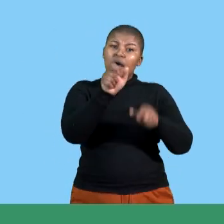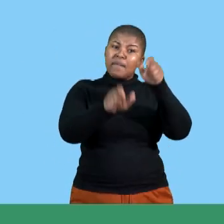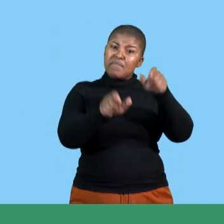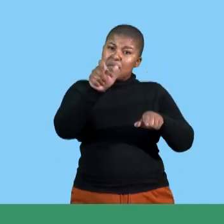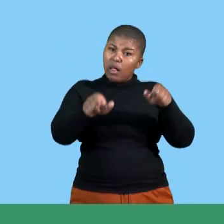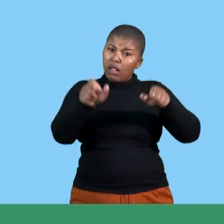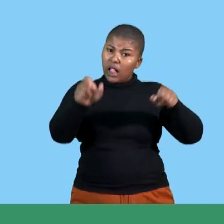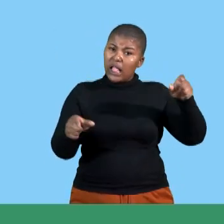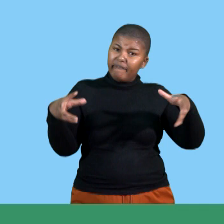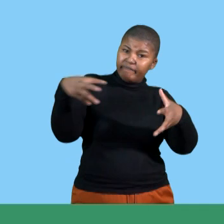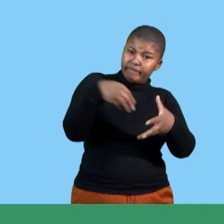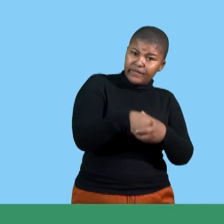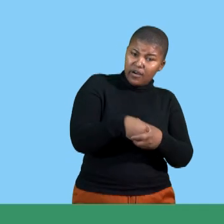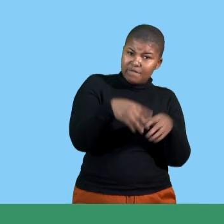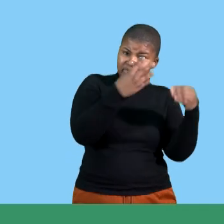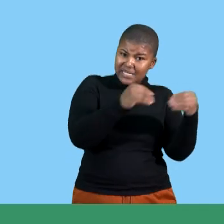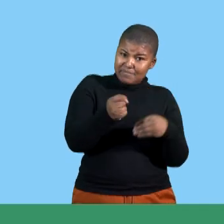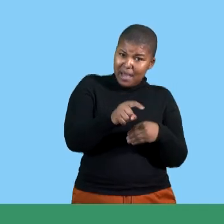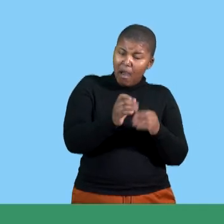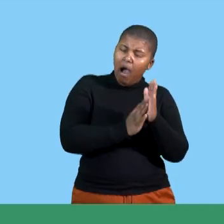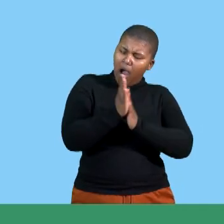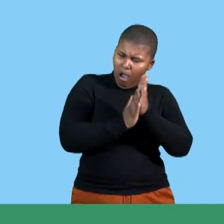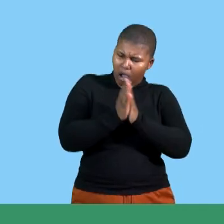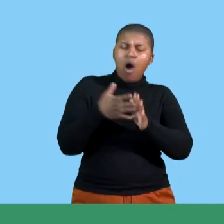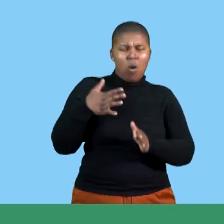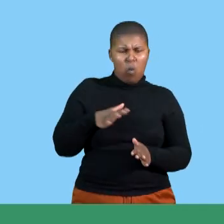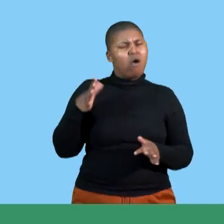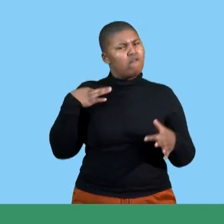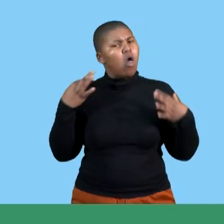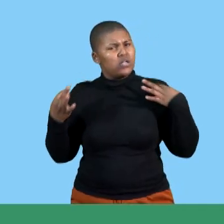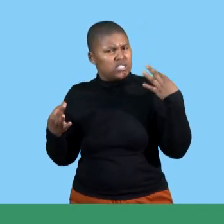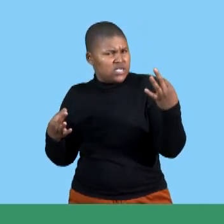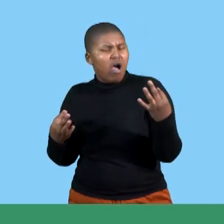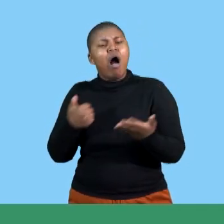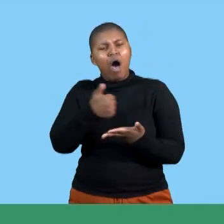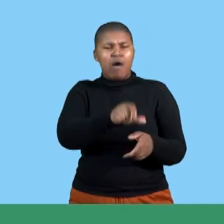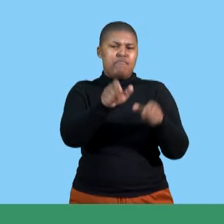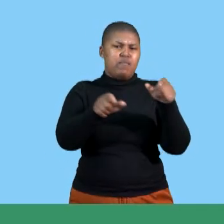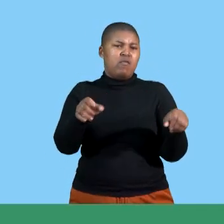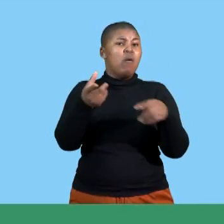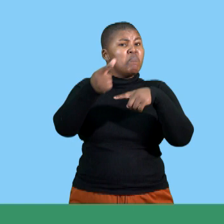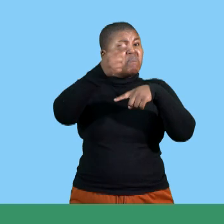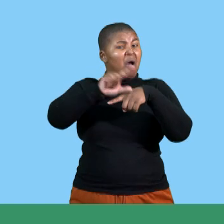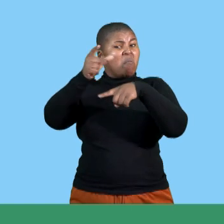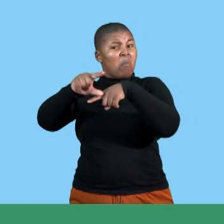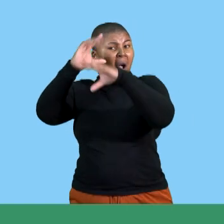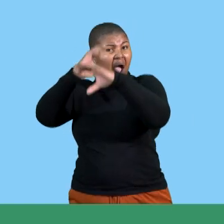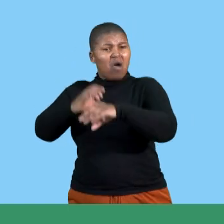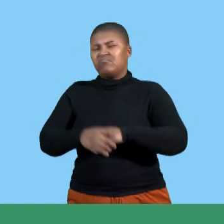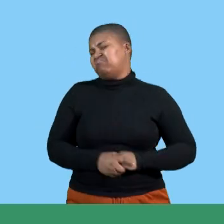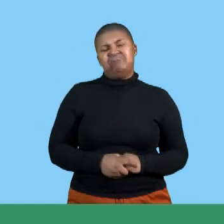than making a profit. Now we look at the advantages of cooperatives. Access